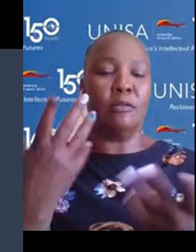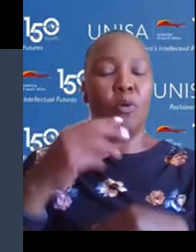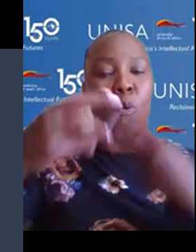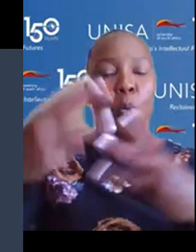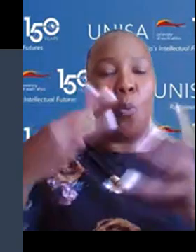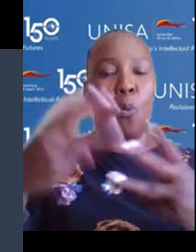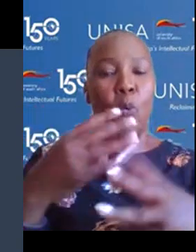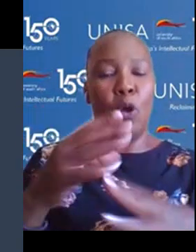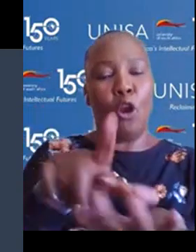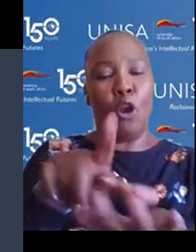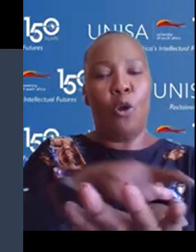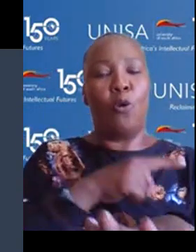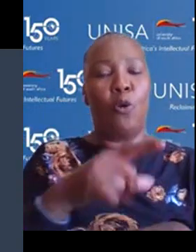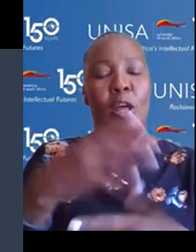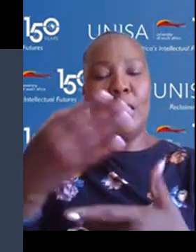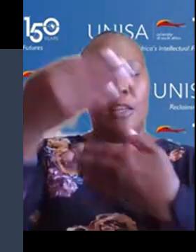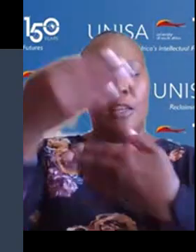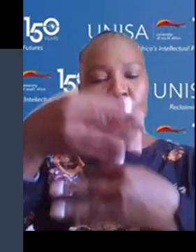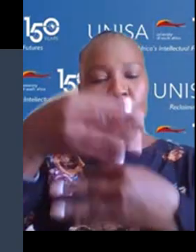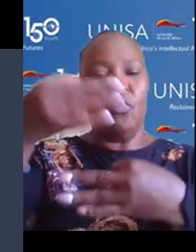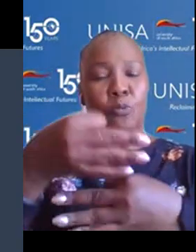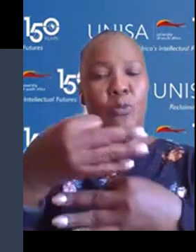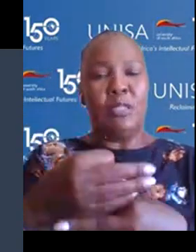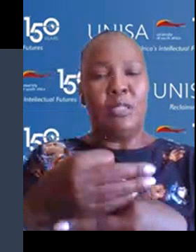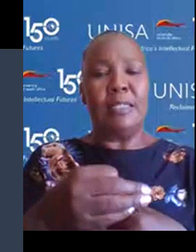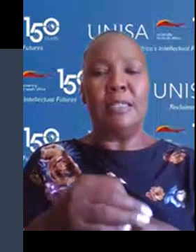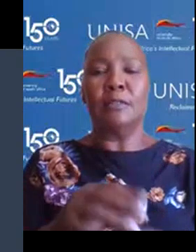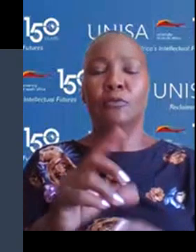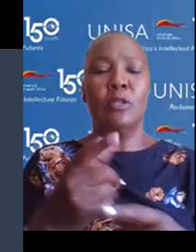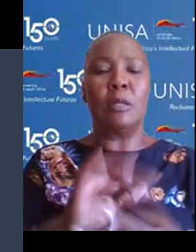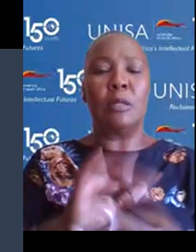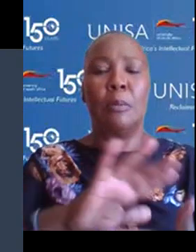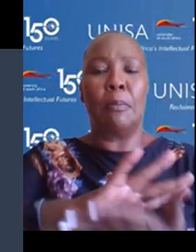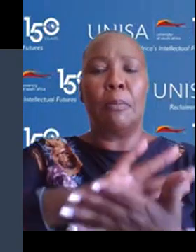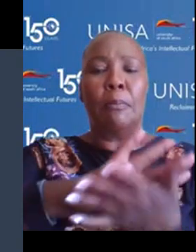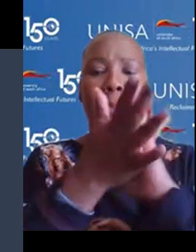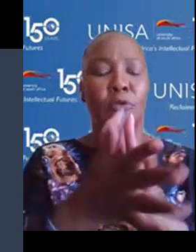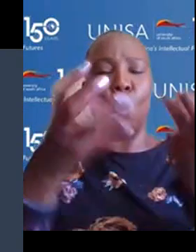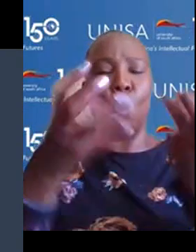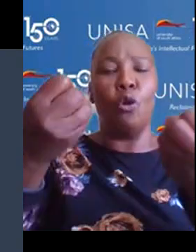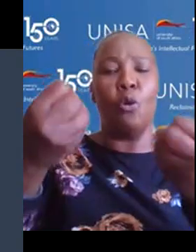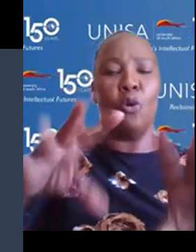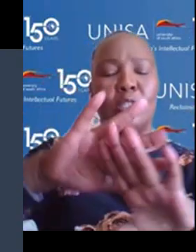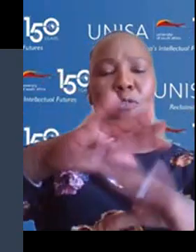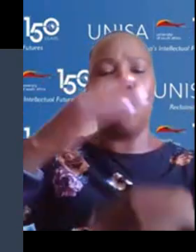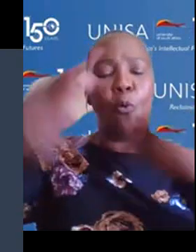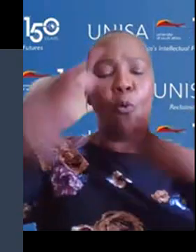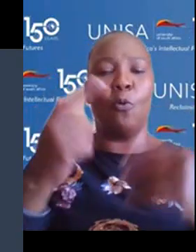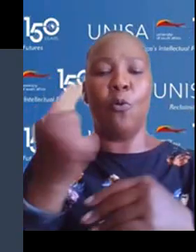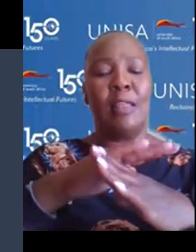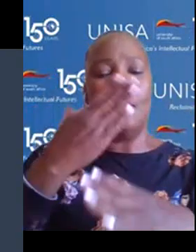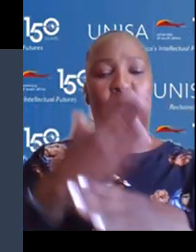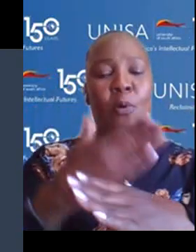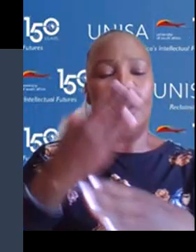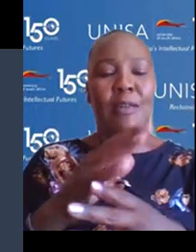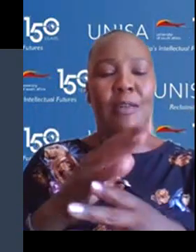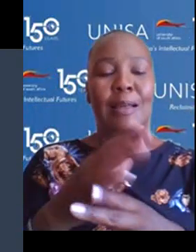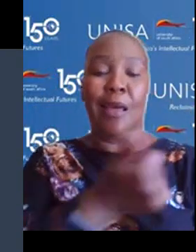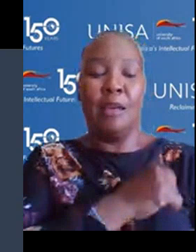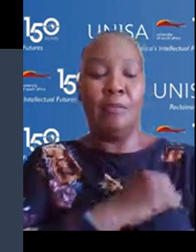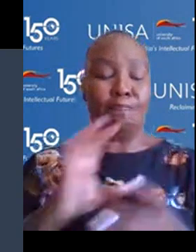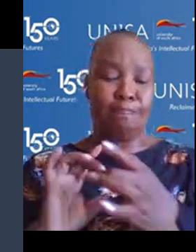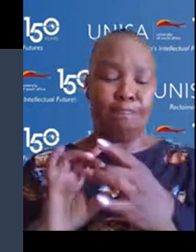long on a document and then suddenly it crashes and then you lost all that work that you worked on. So luckily, if you